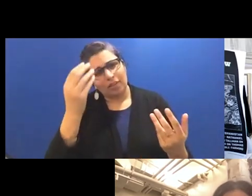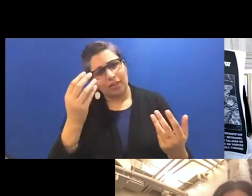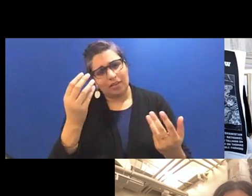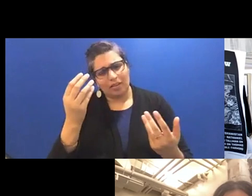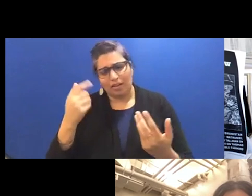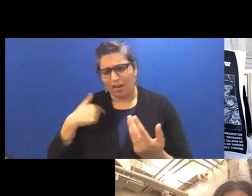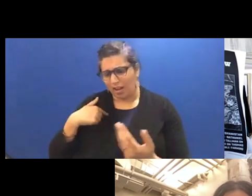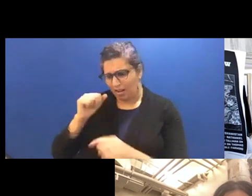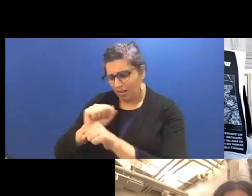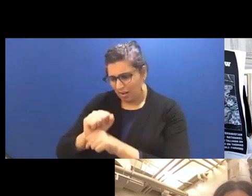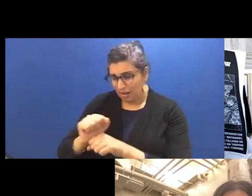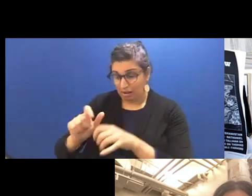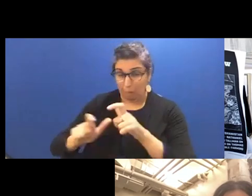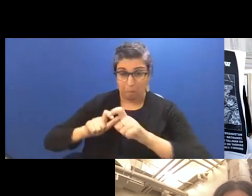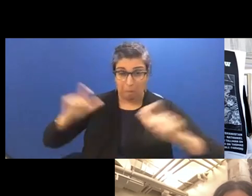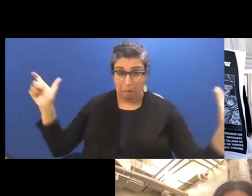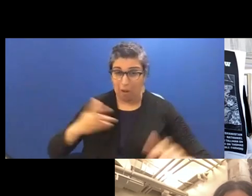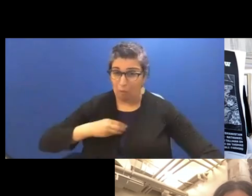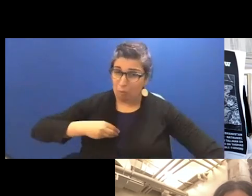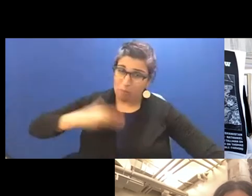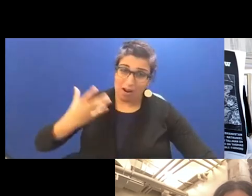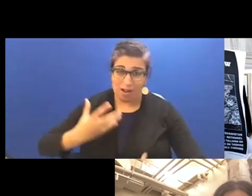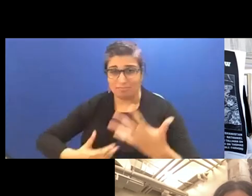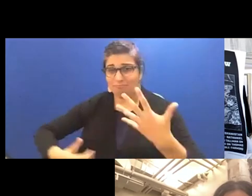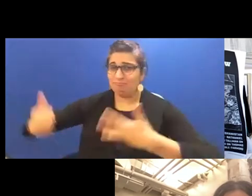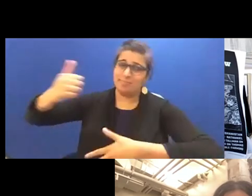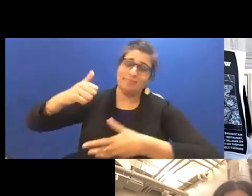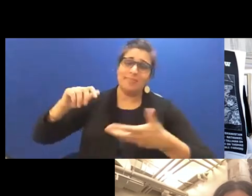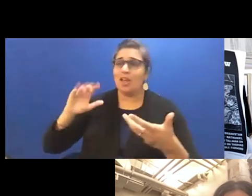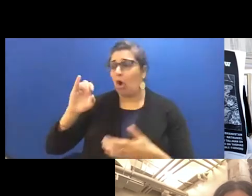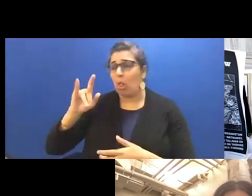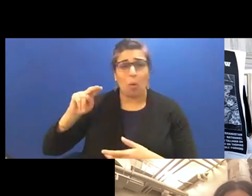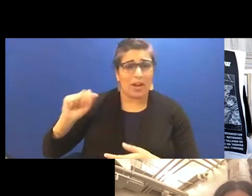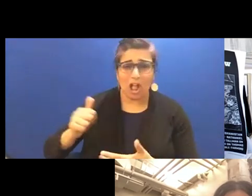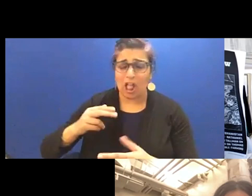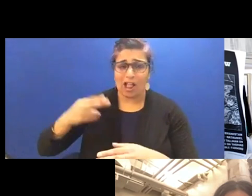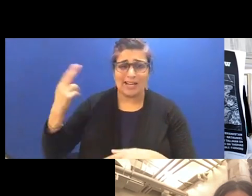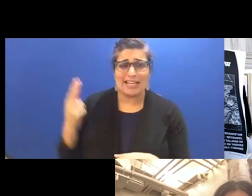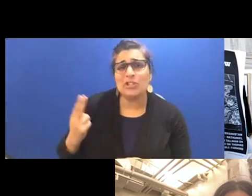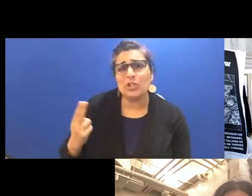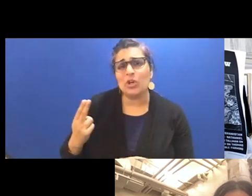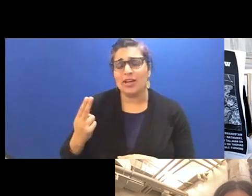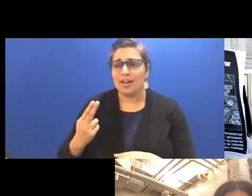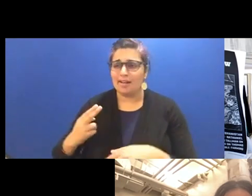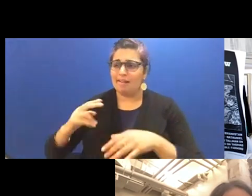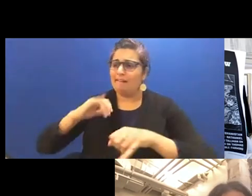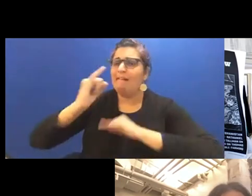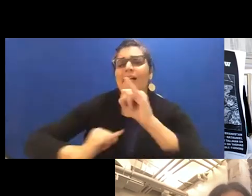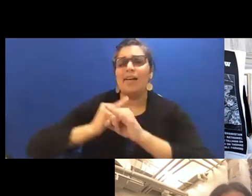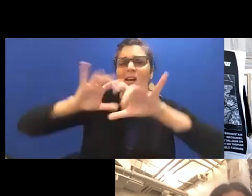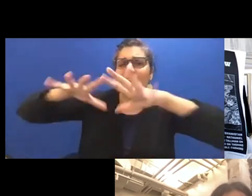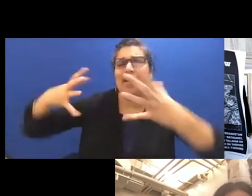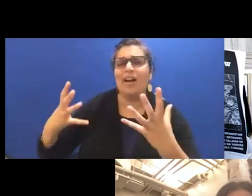this massive white dominant colonial history belated institution and how to